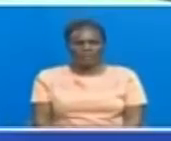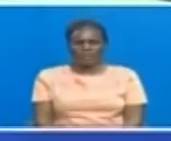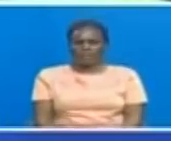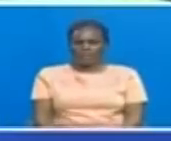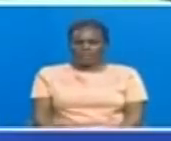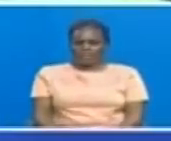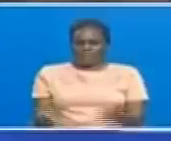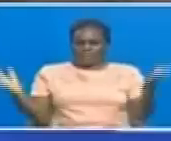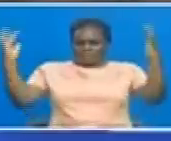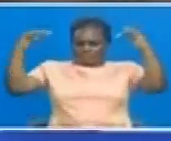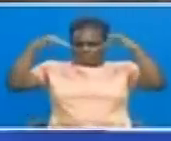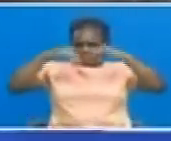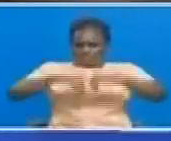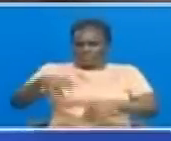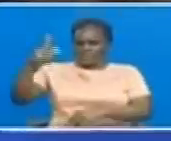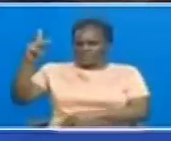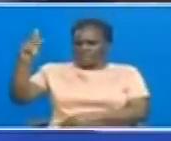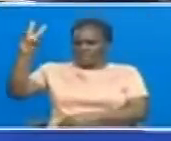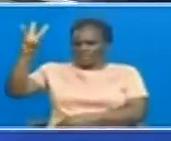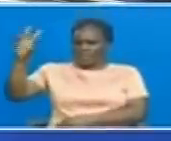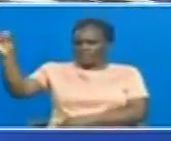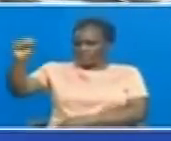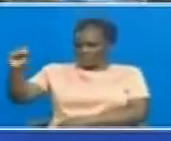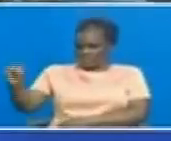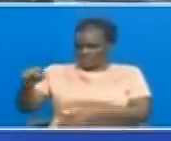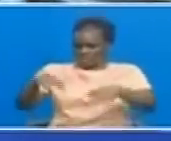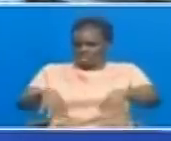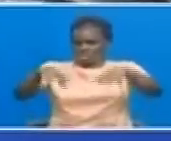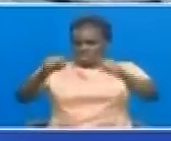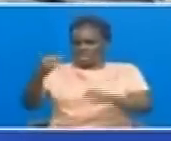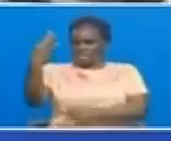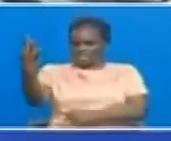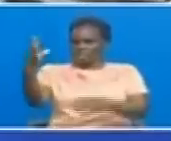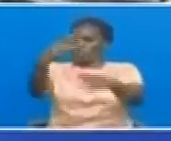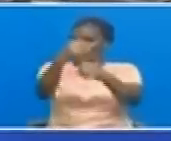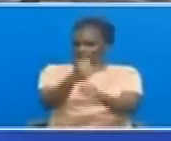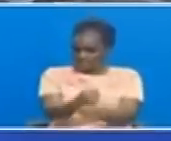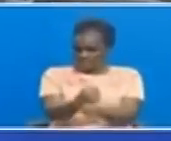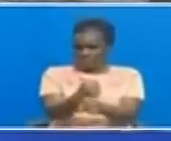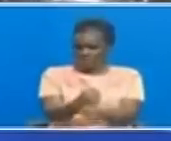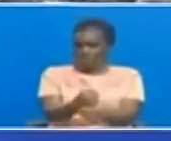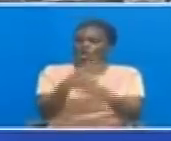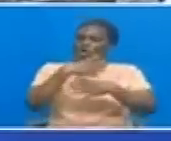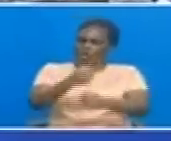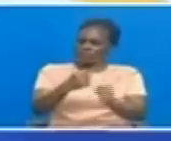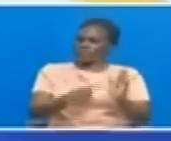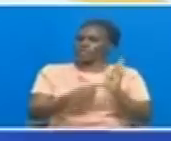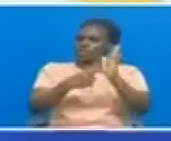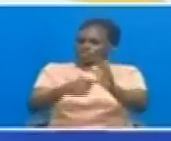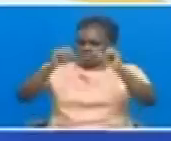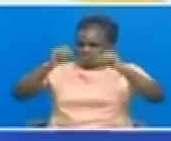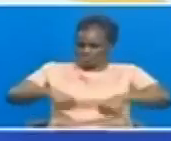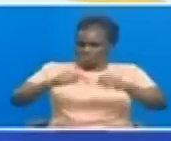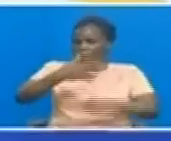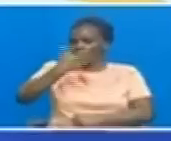Appearing at a joint press conference at the KWS headquarters, the chairman for the three state agencies exuded confidence that the deal was the